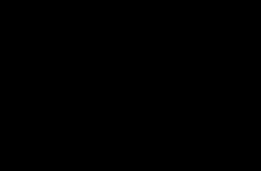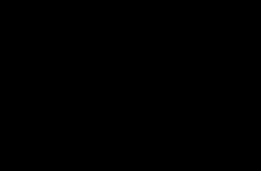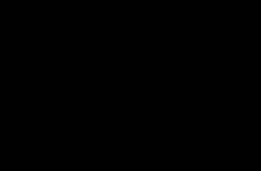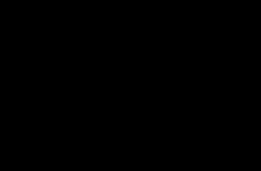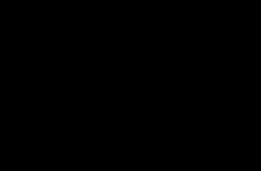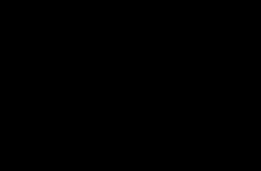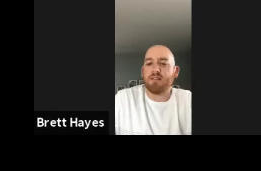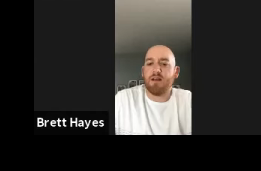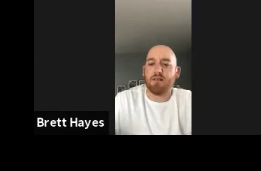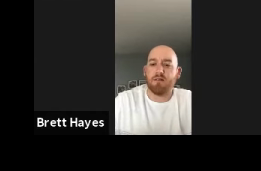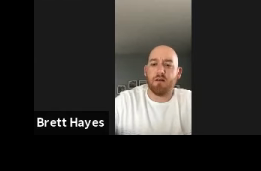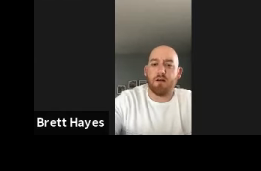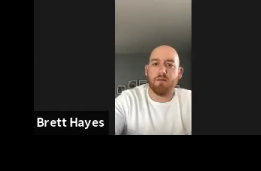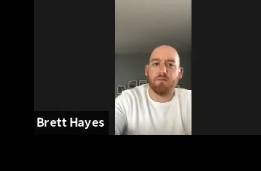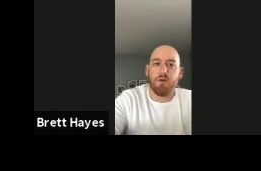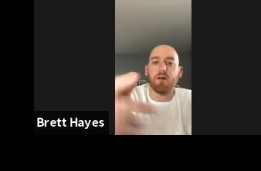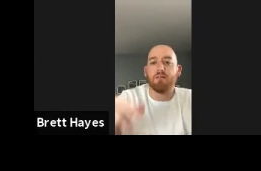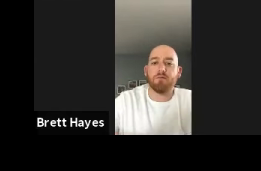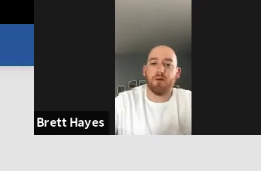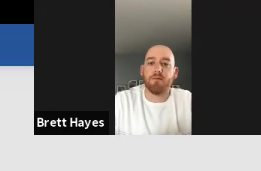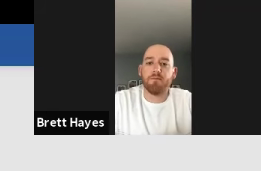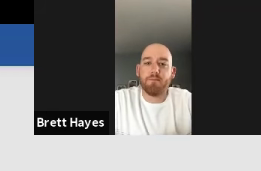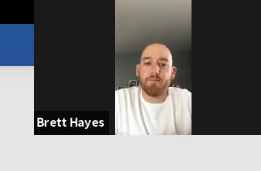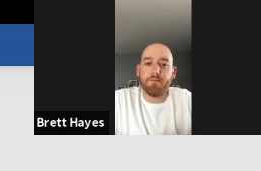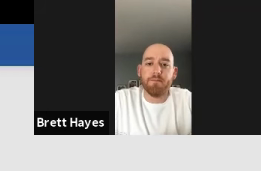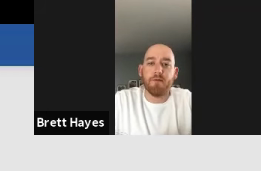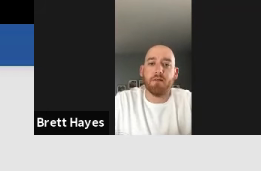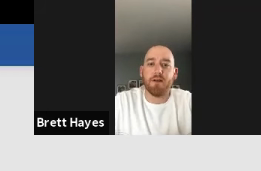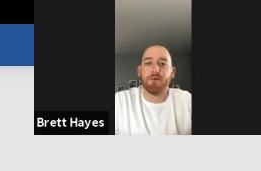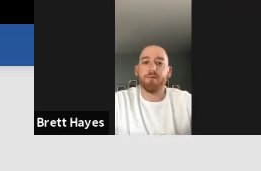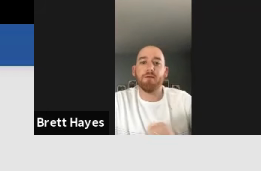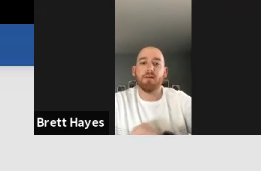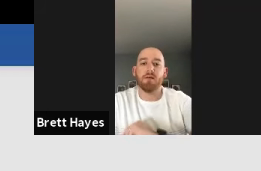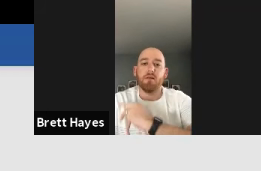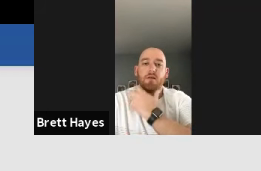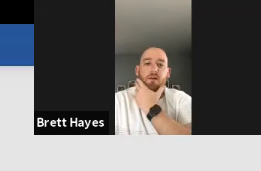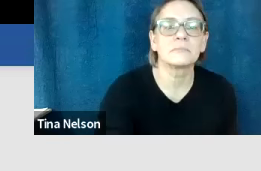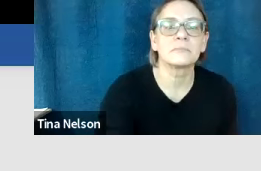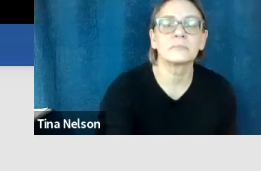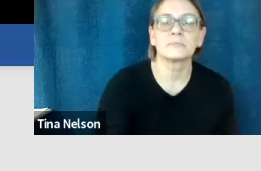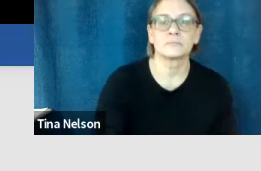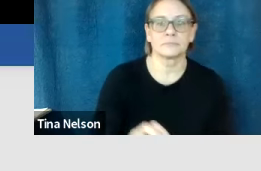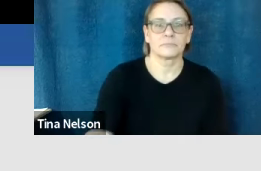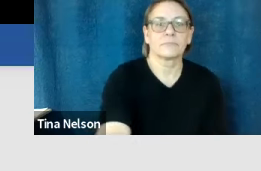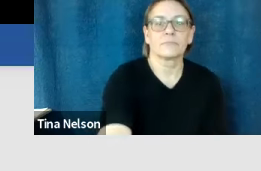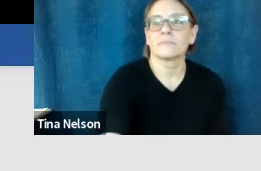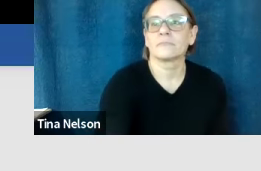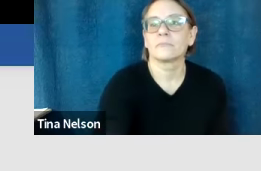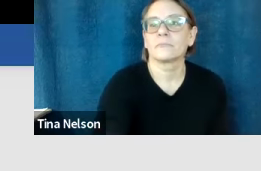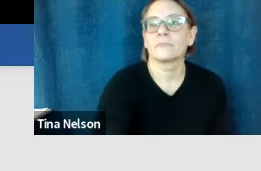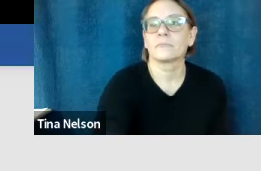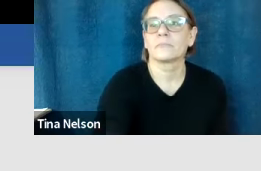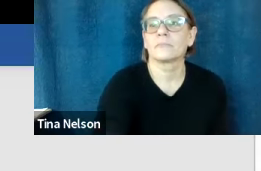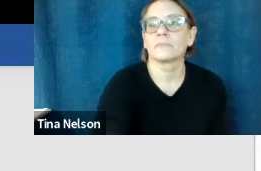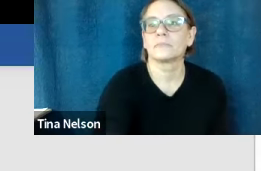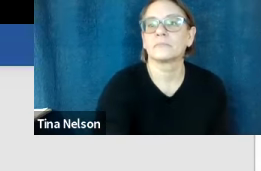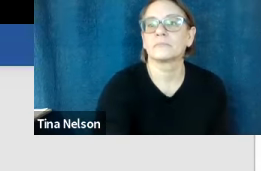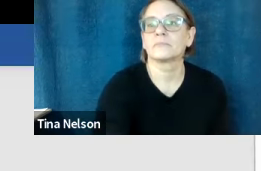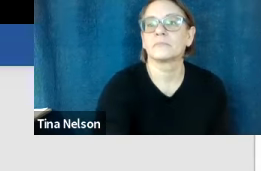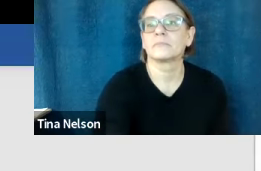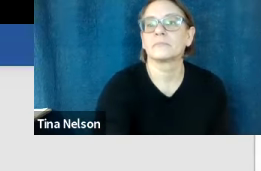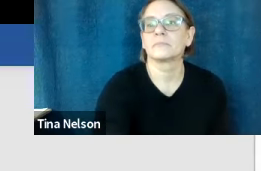I have it up on my side. Okay, great. Thank you. All right, so it's pretty straightforward today.